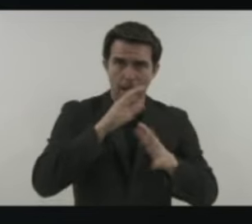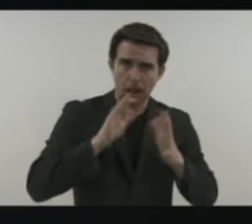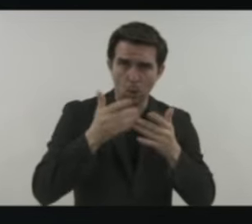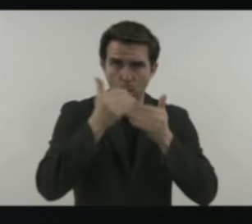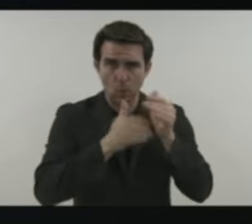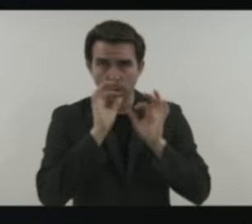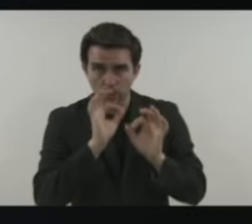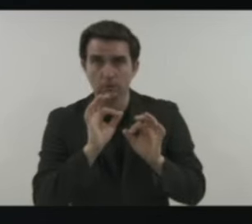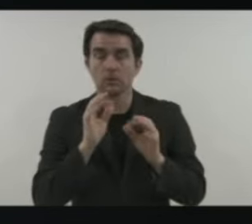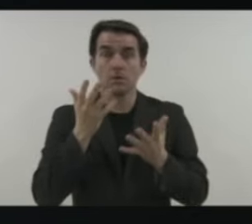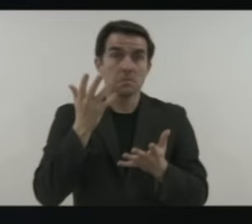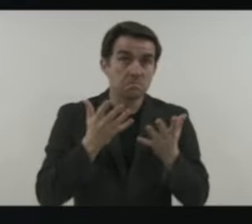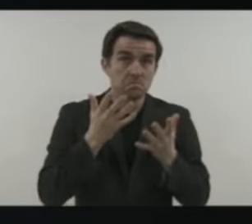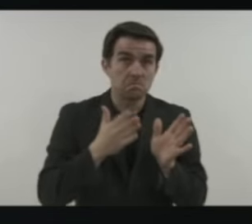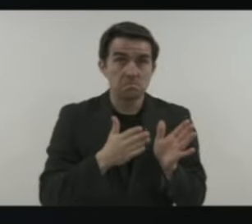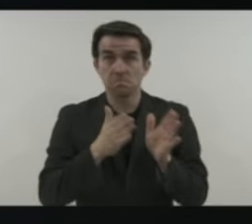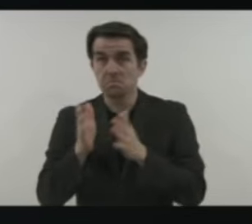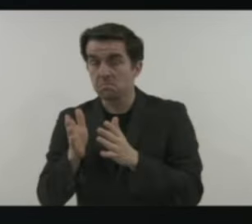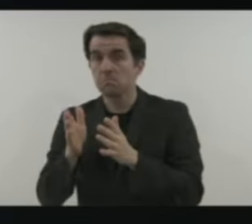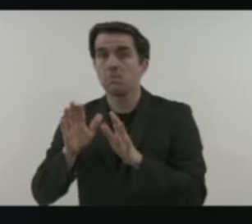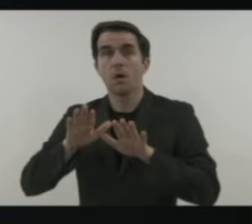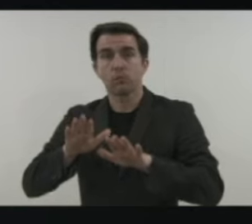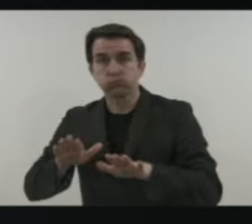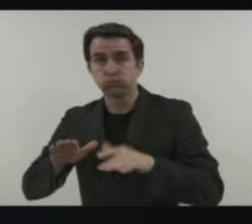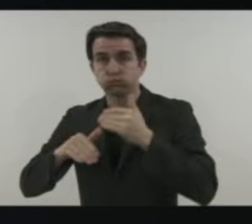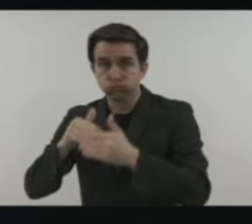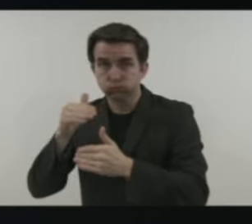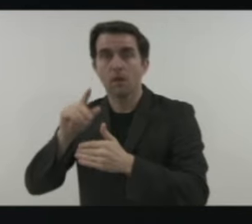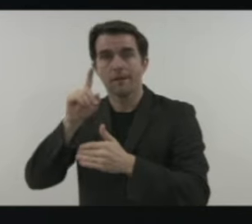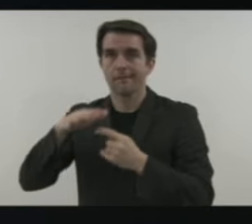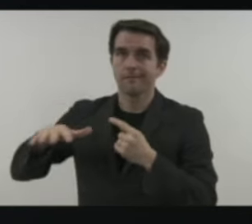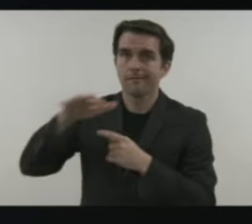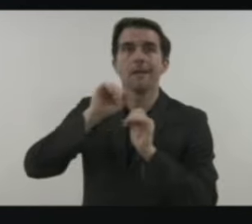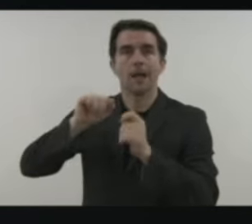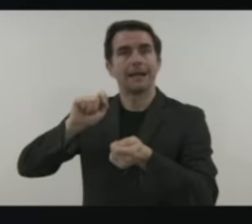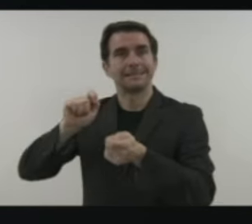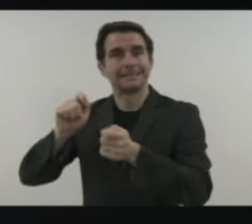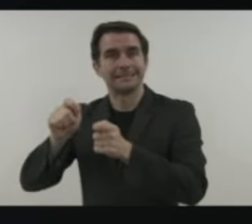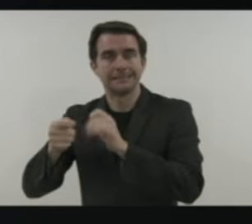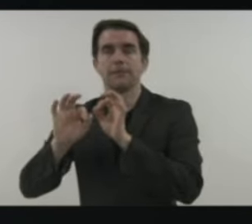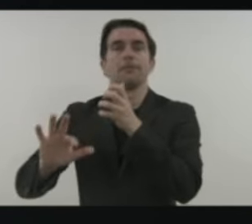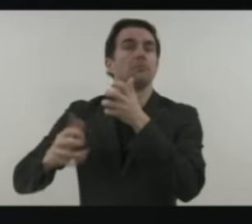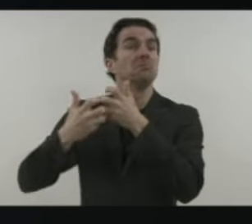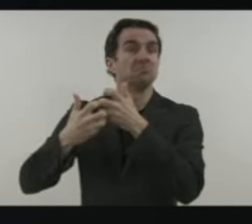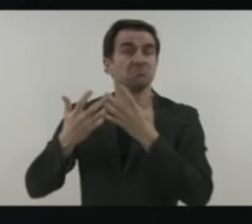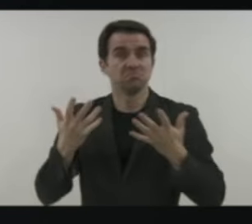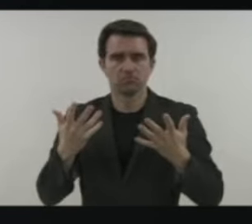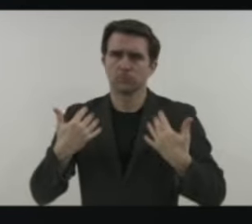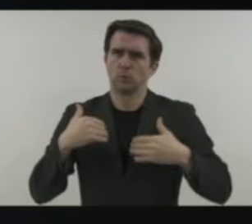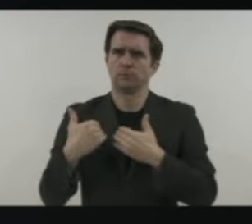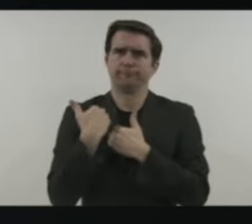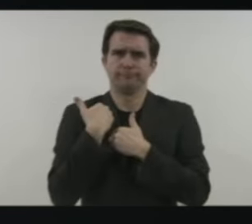away. Second, Europe needs a regulatory reset. We spend way too much on